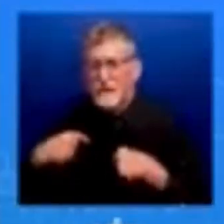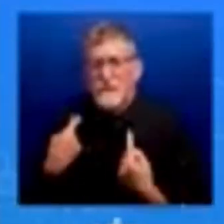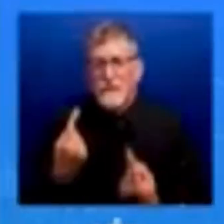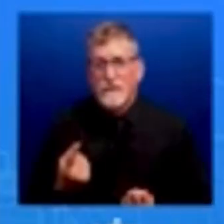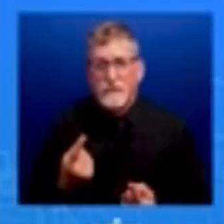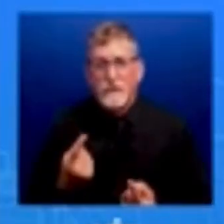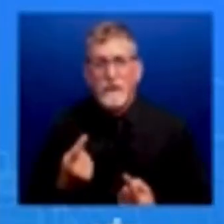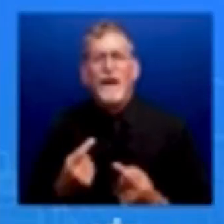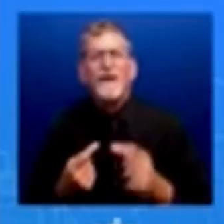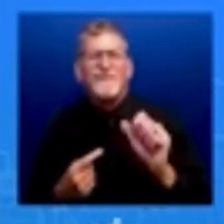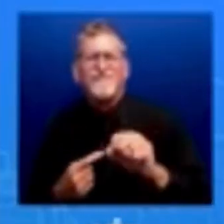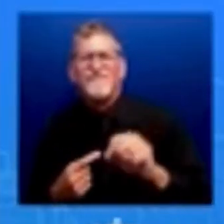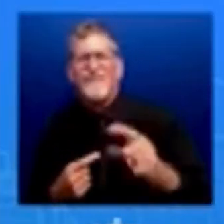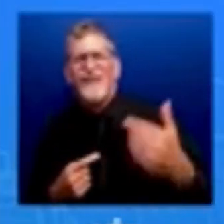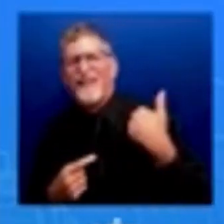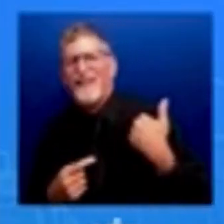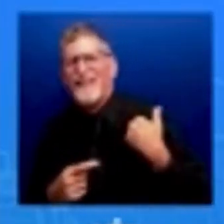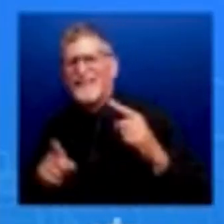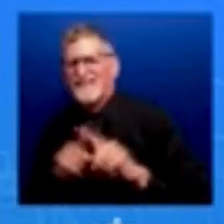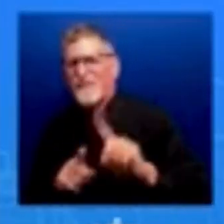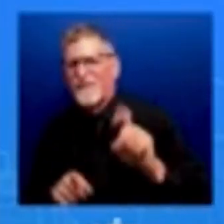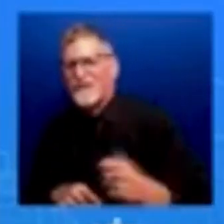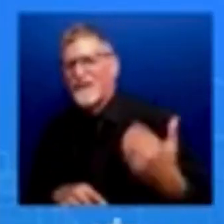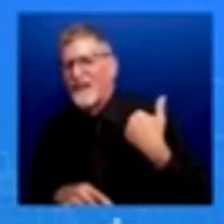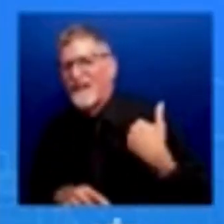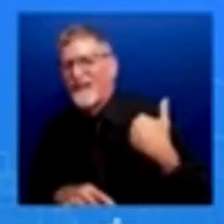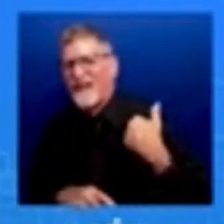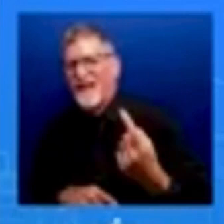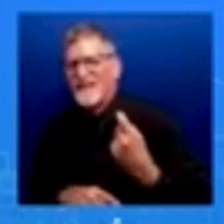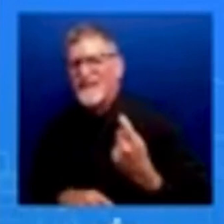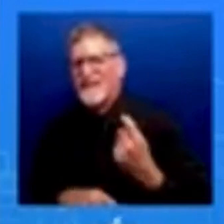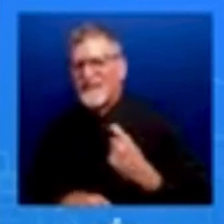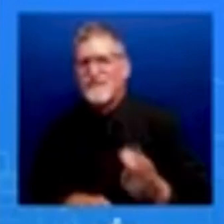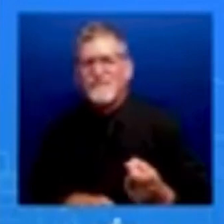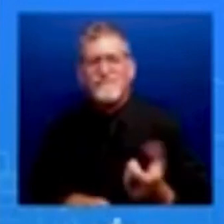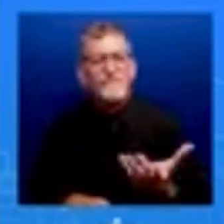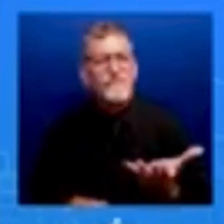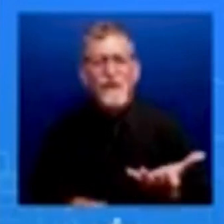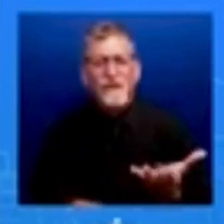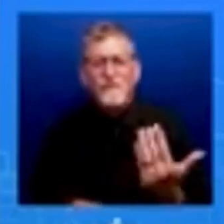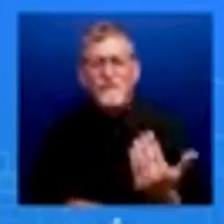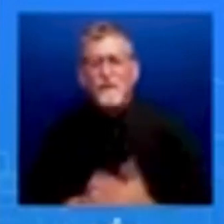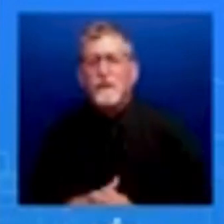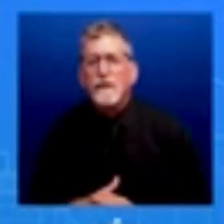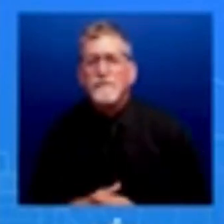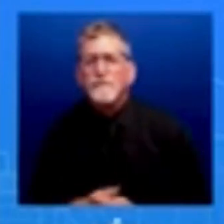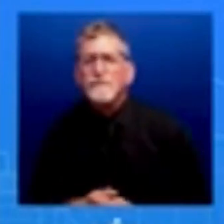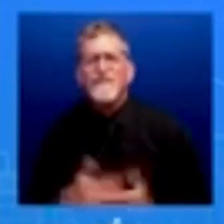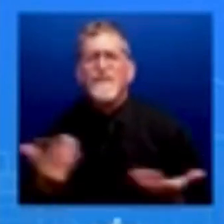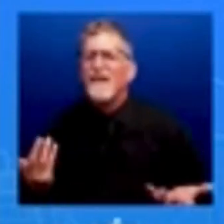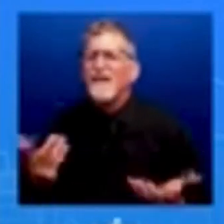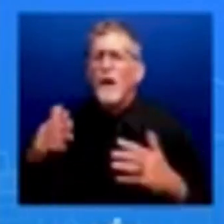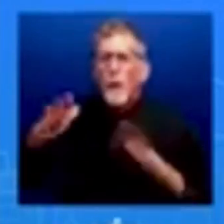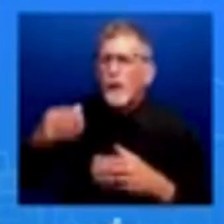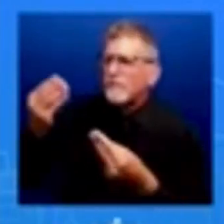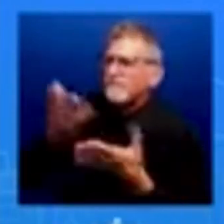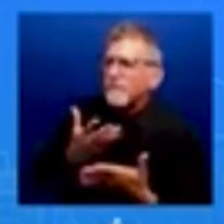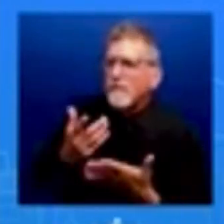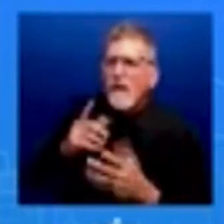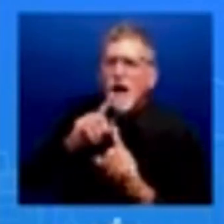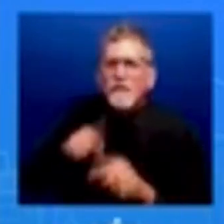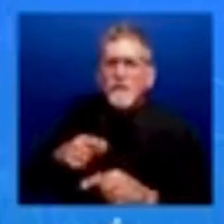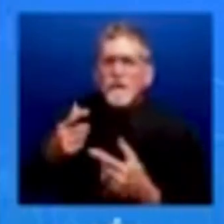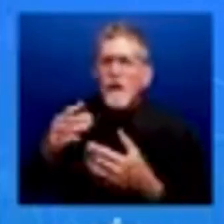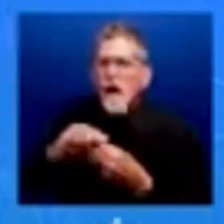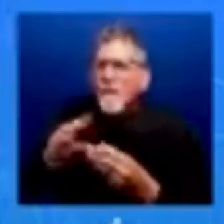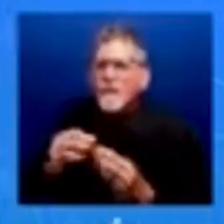I have not talked to the president about this or the Office of Ledge Affairs, so don't have anything to share on that at this time. Go ahead. As you know, Congress is about